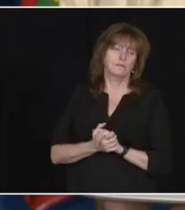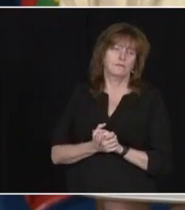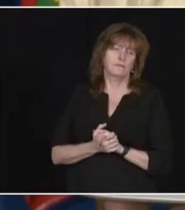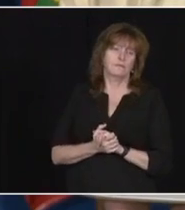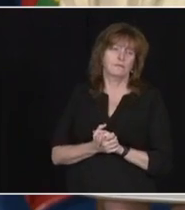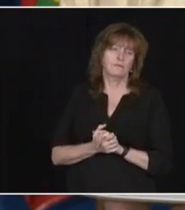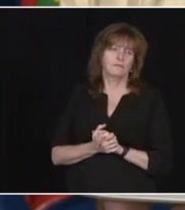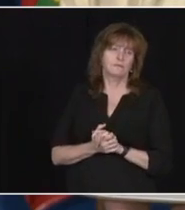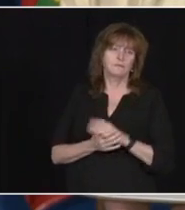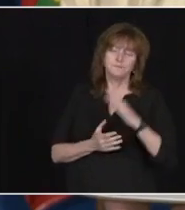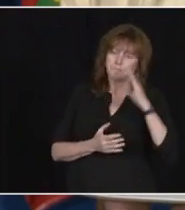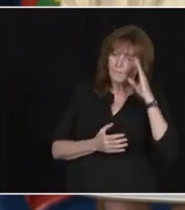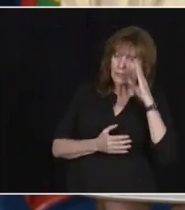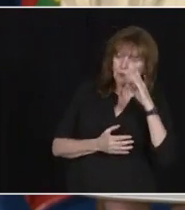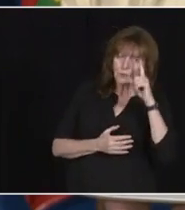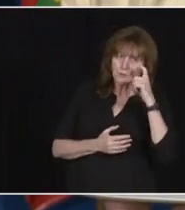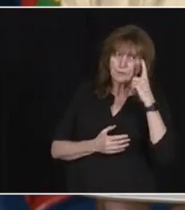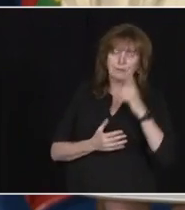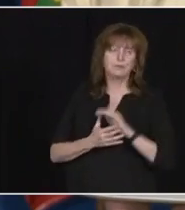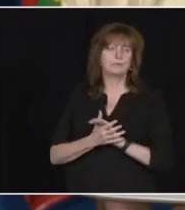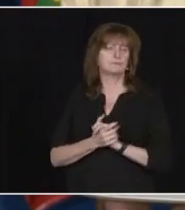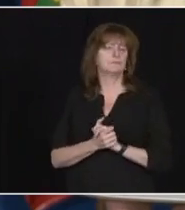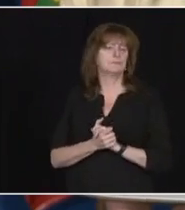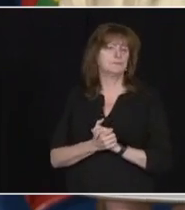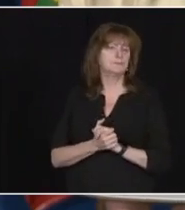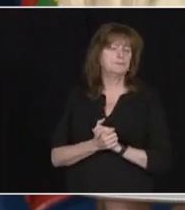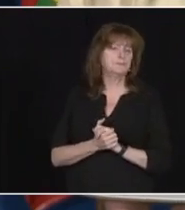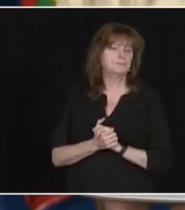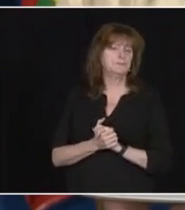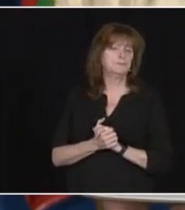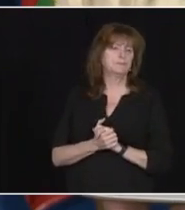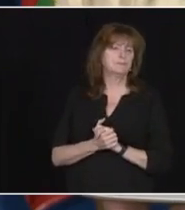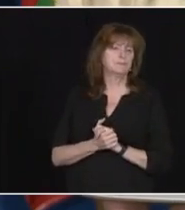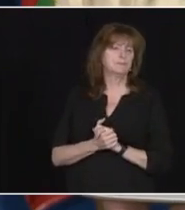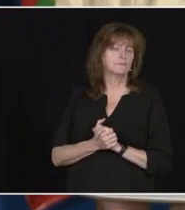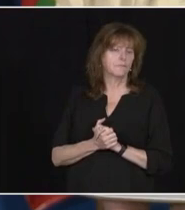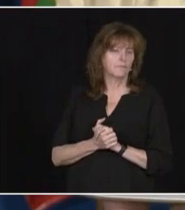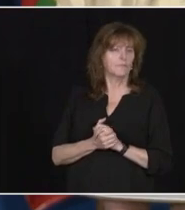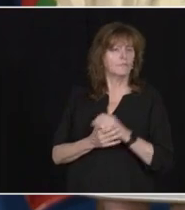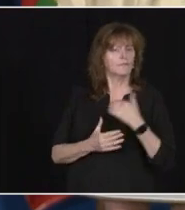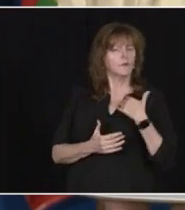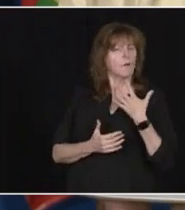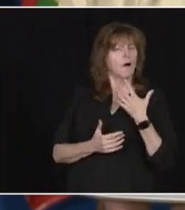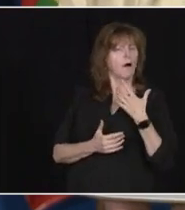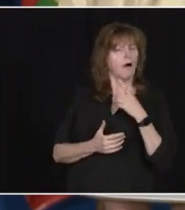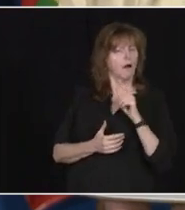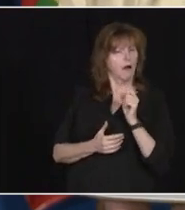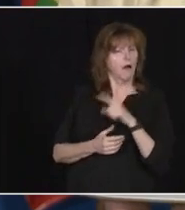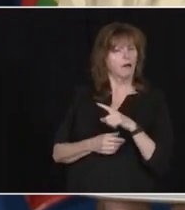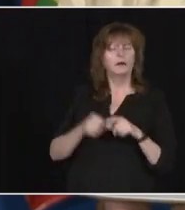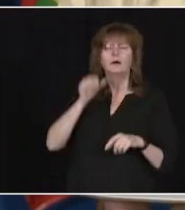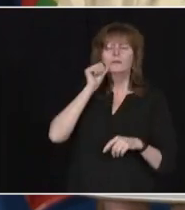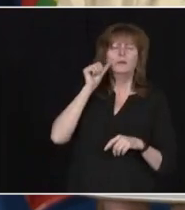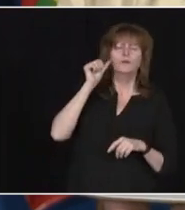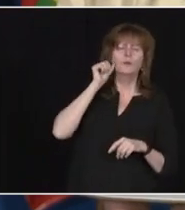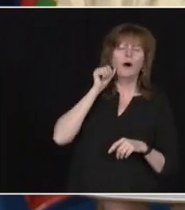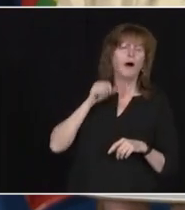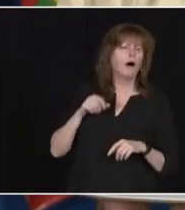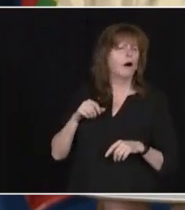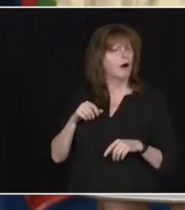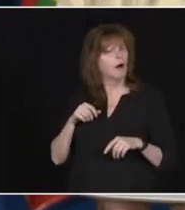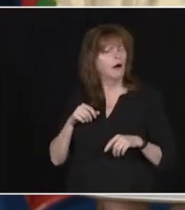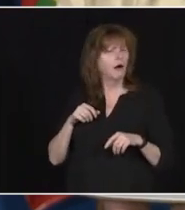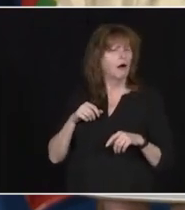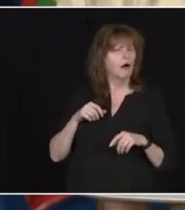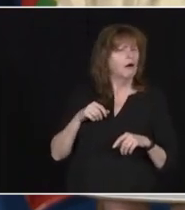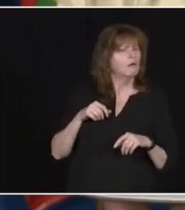Oh, hi, Premier. Hi, Rob. Just wanted to ask about, yesterday you were talking about, you know, at some point soon we're